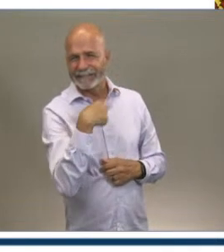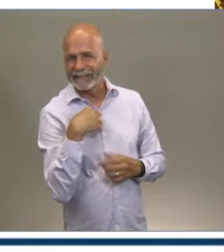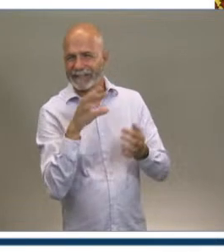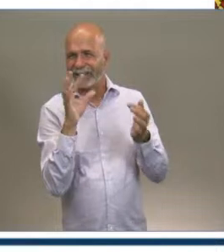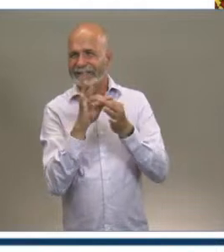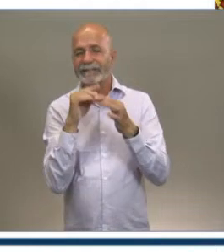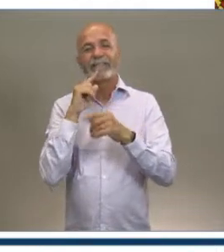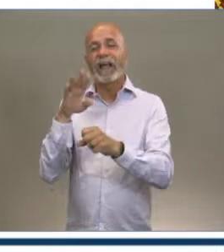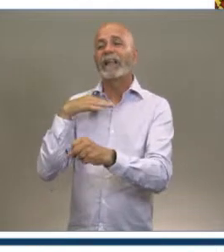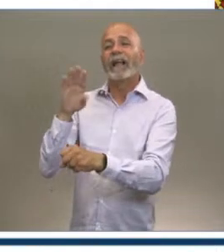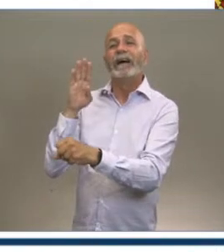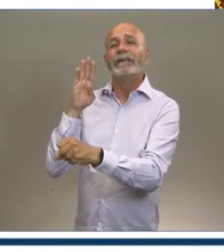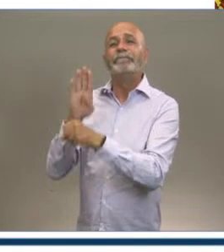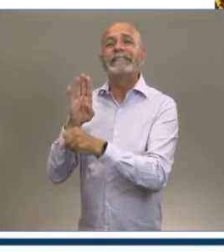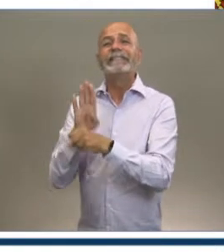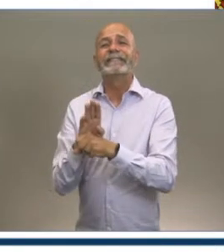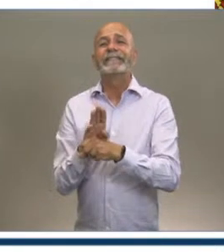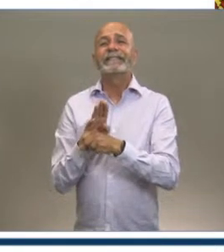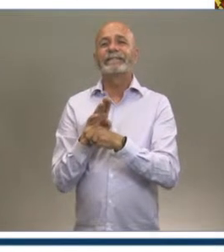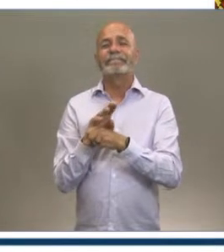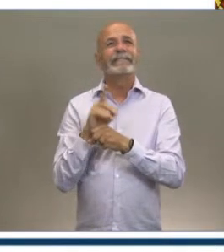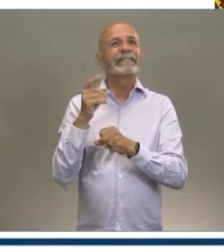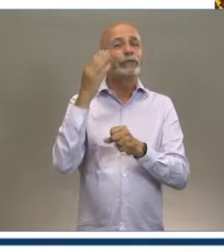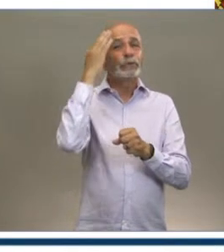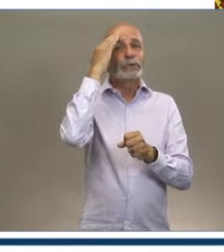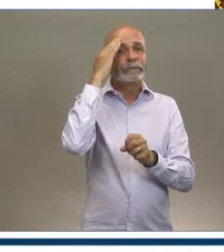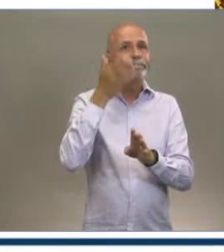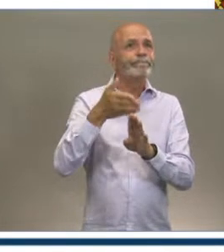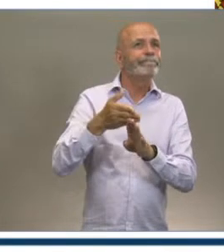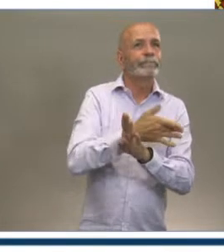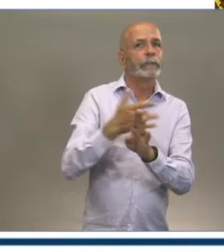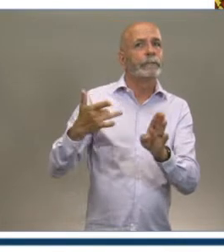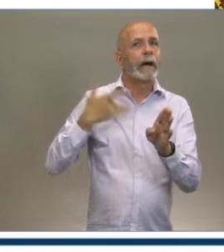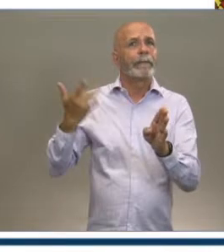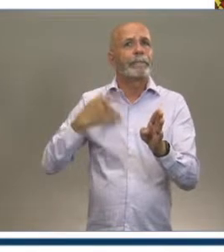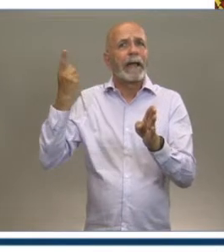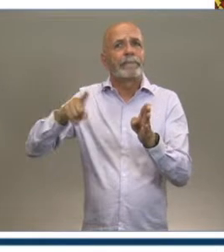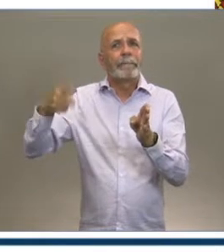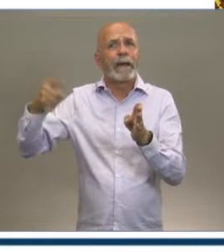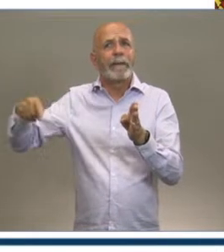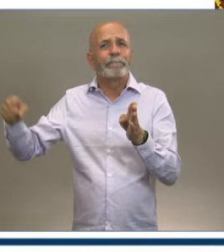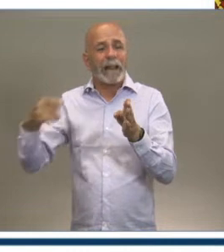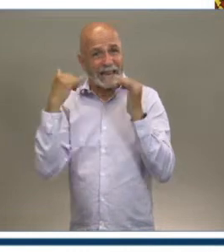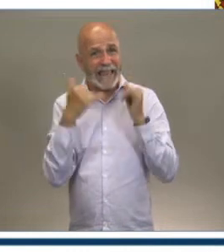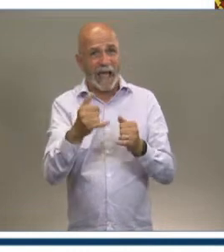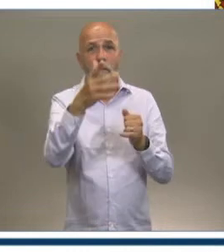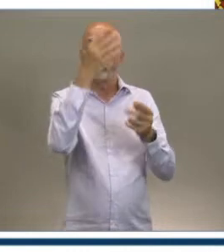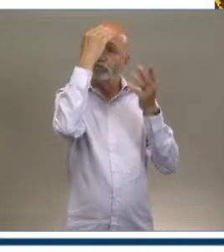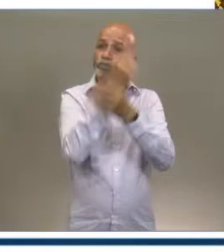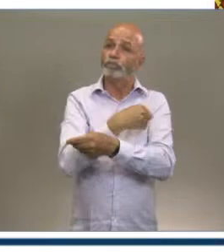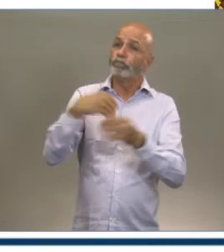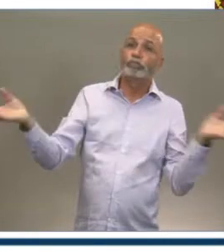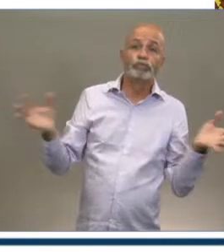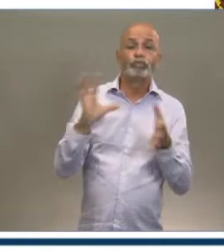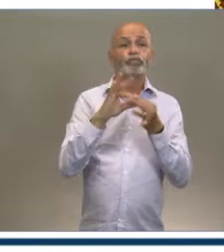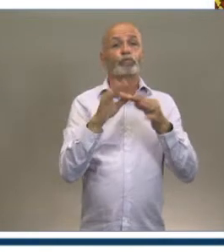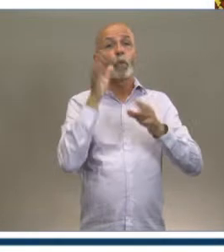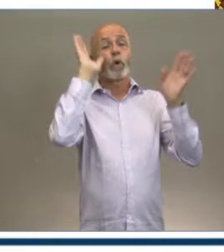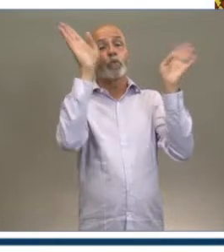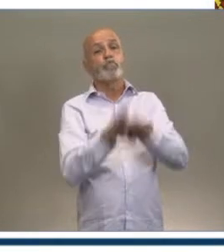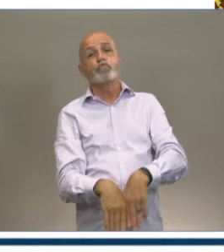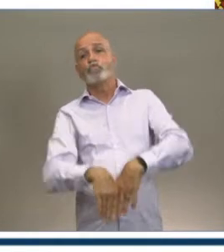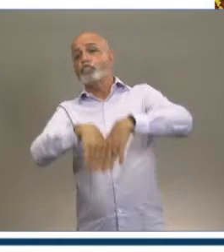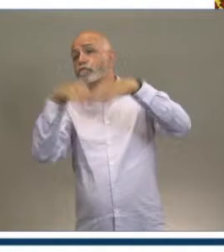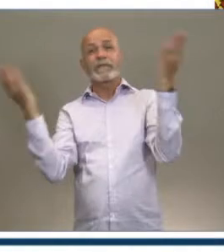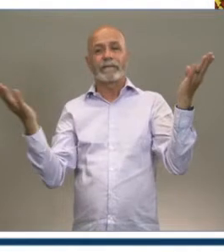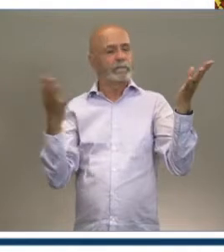coming within like less than 24 hours of the bubble is supposed to open. What do you have to say to people who might have planned